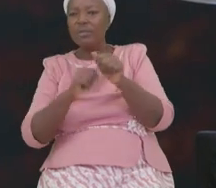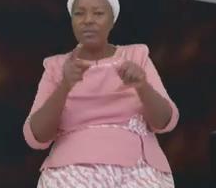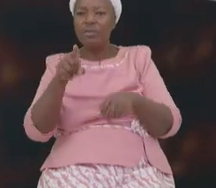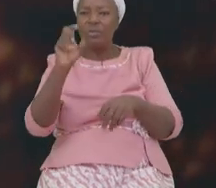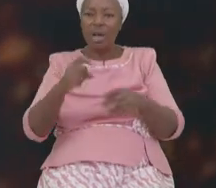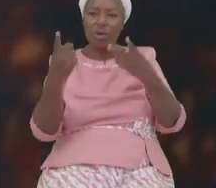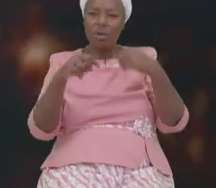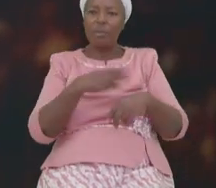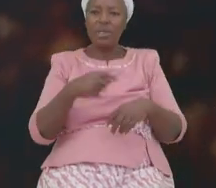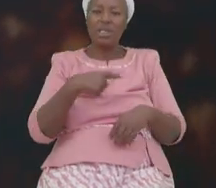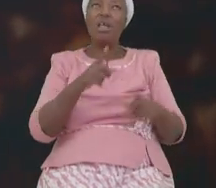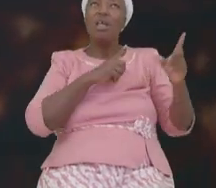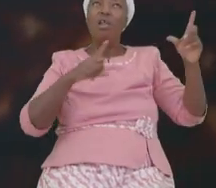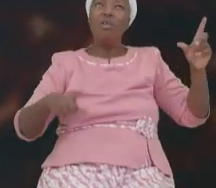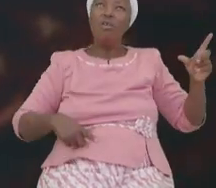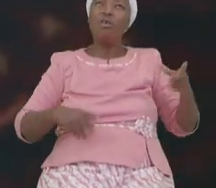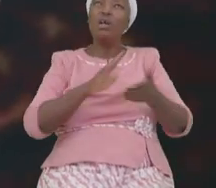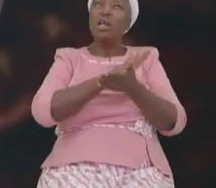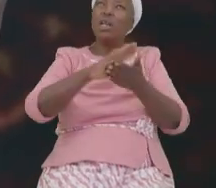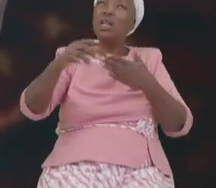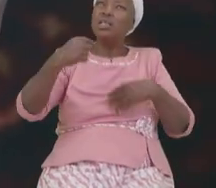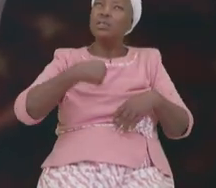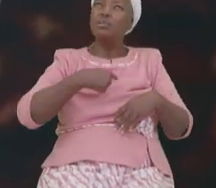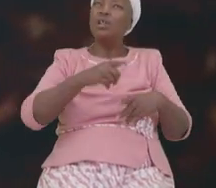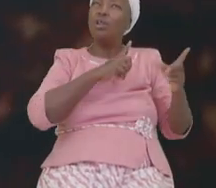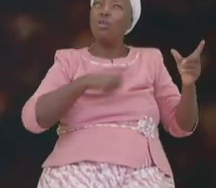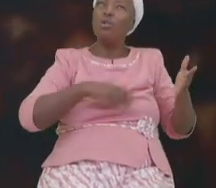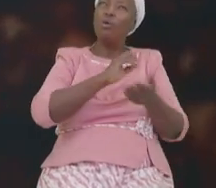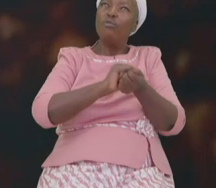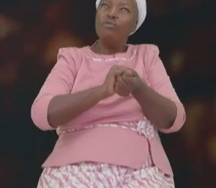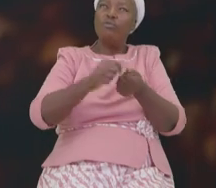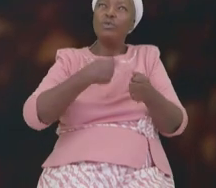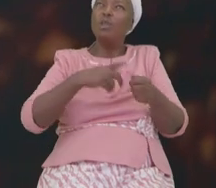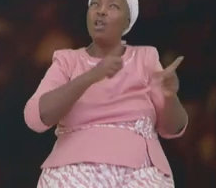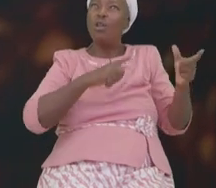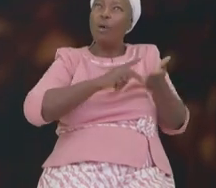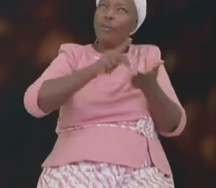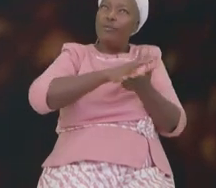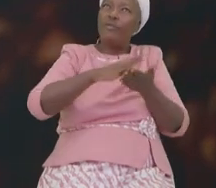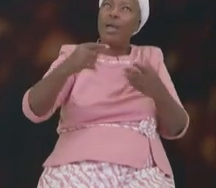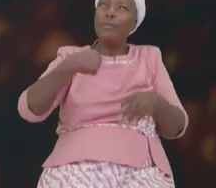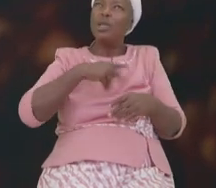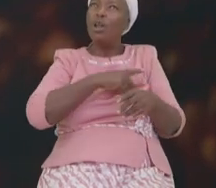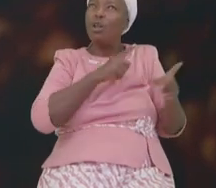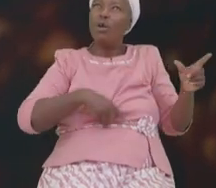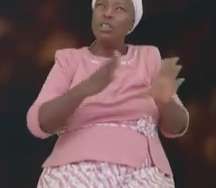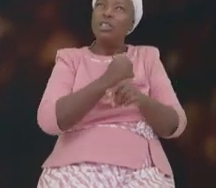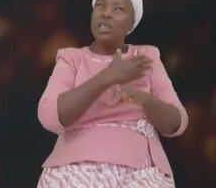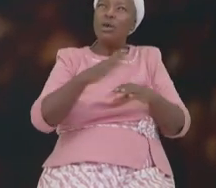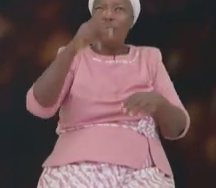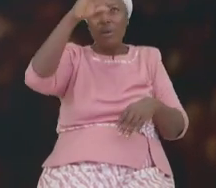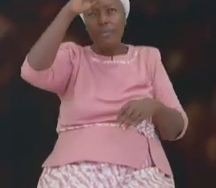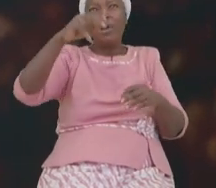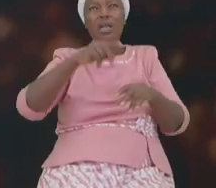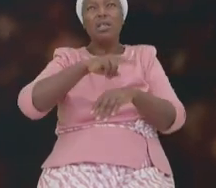and say, Lord, cleanse me, Lord, purge me, Lord, purify me, Lord, take the Adamic nature away,